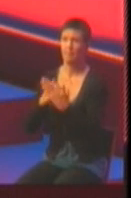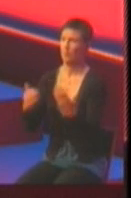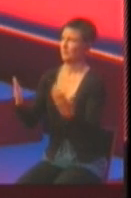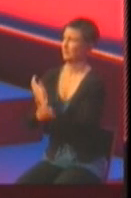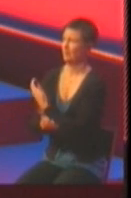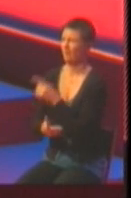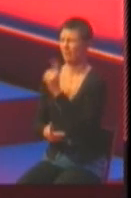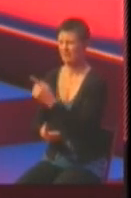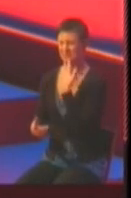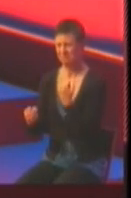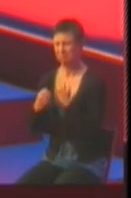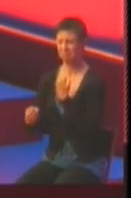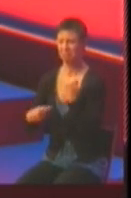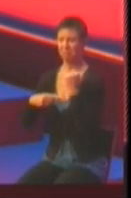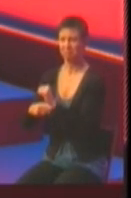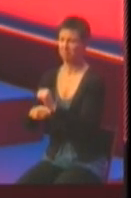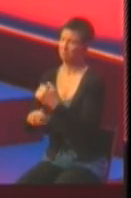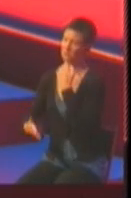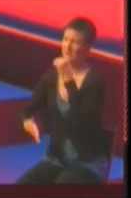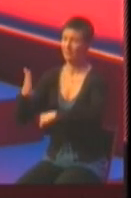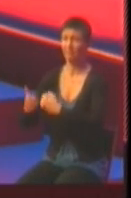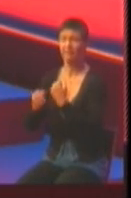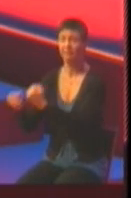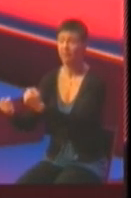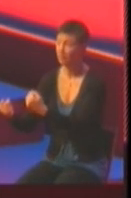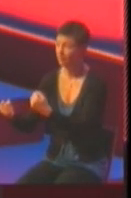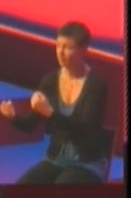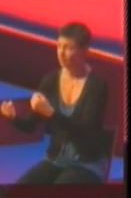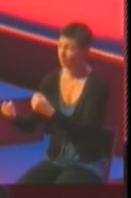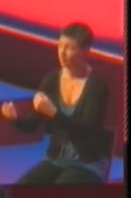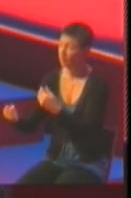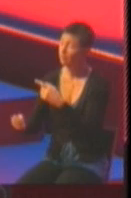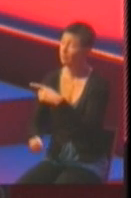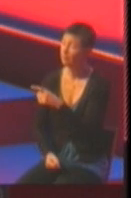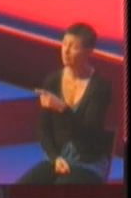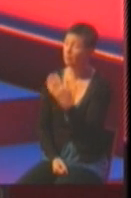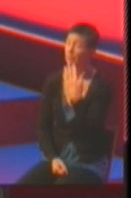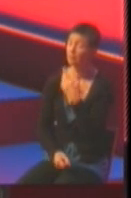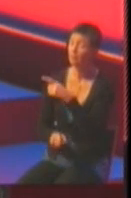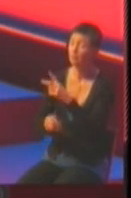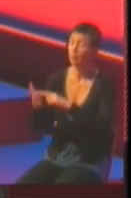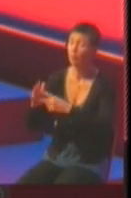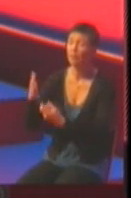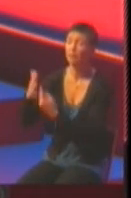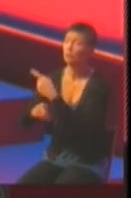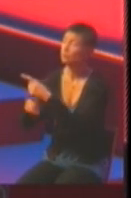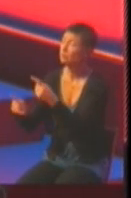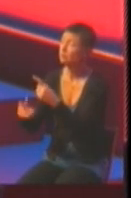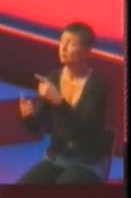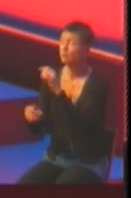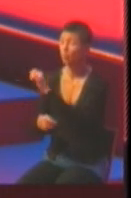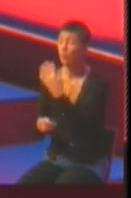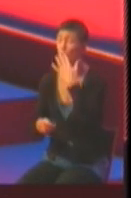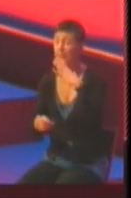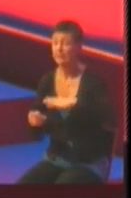a better protected vehicle. We're in a counterinsurgency operation. where you